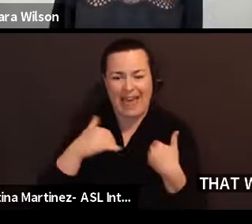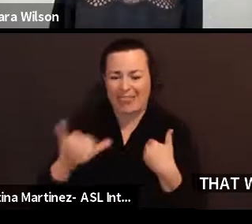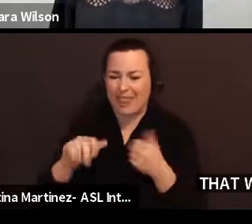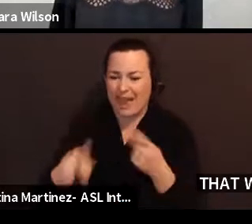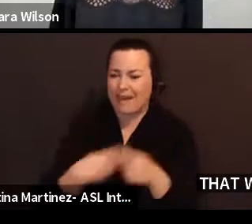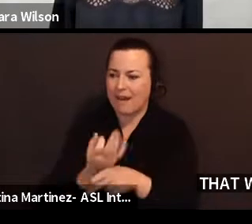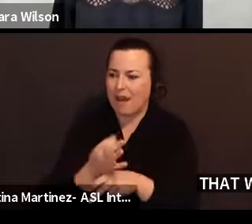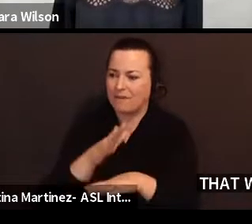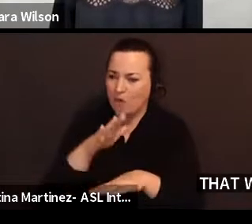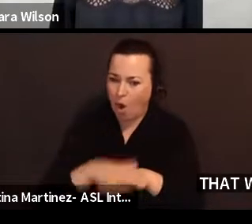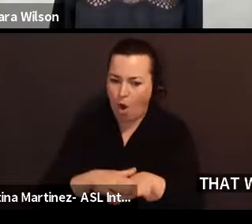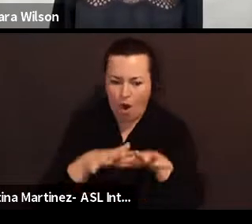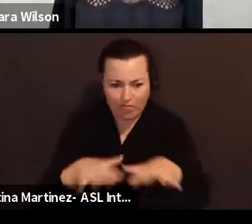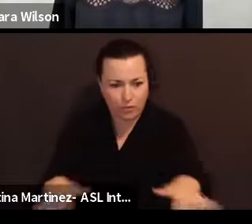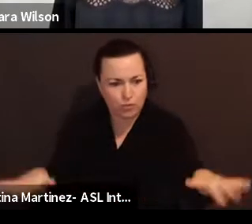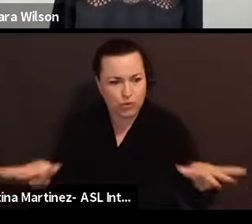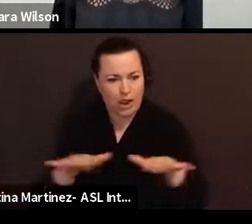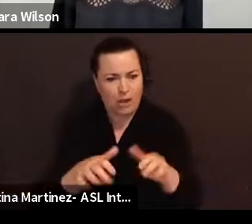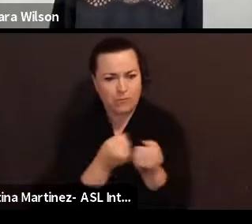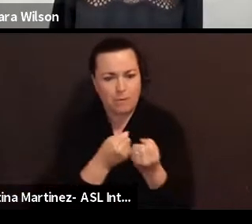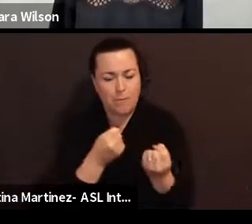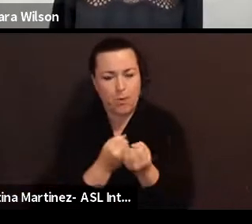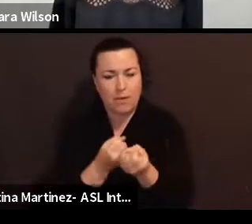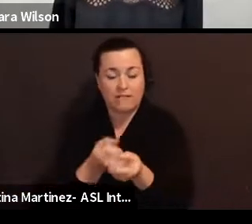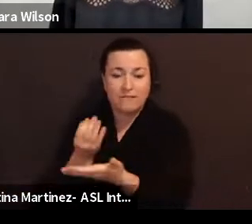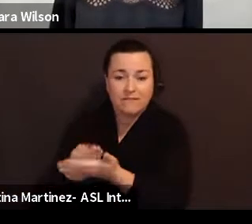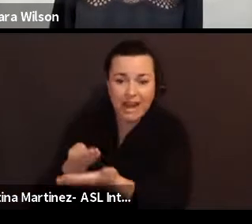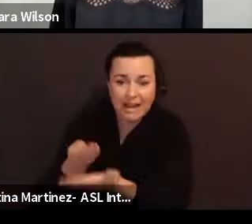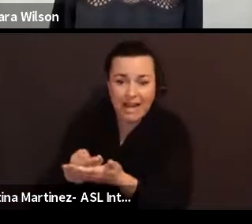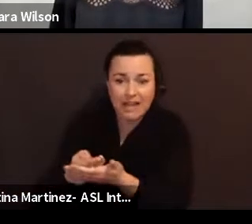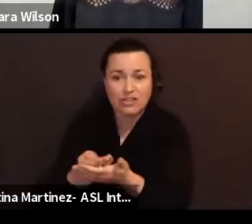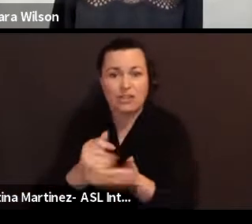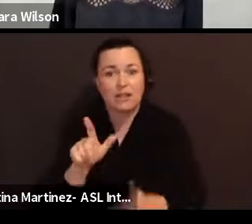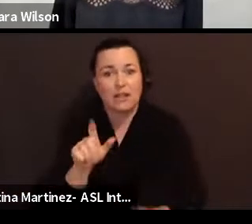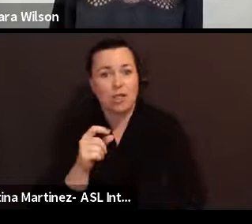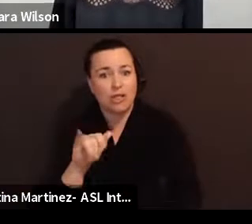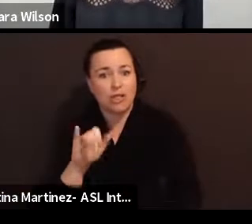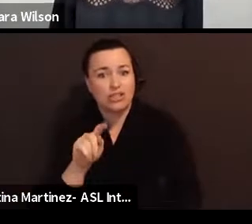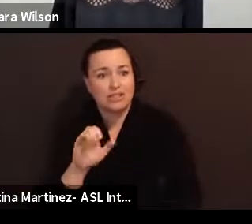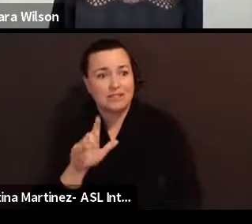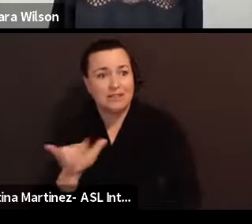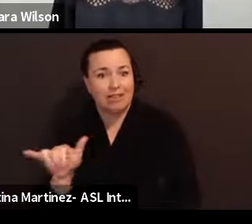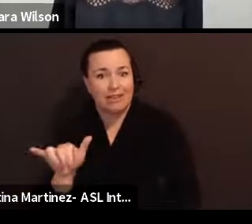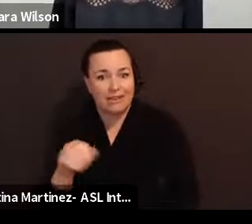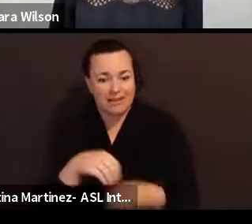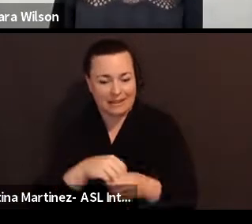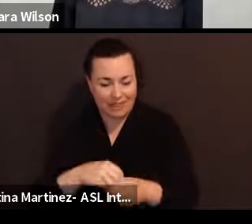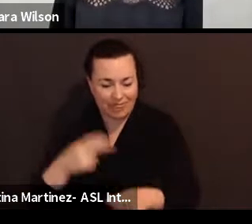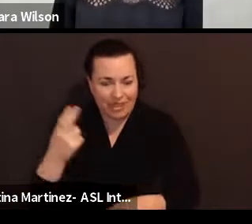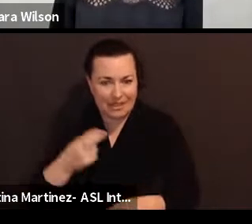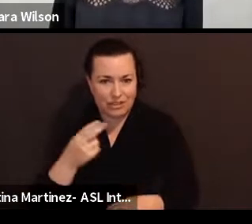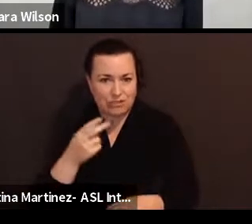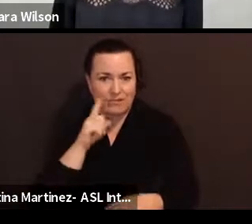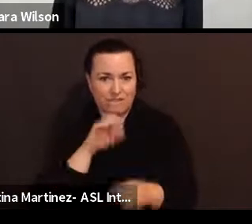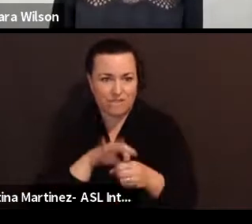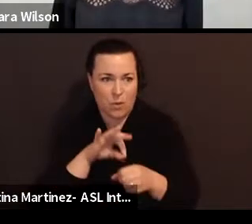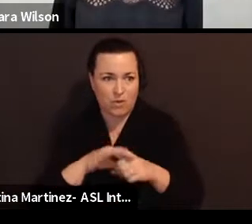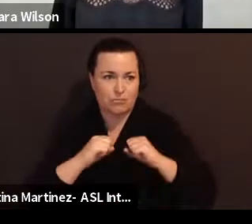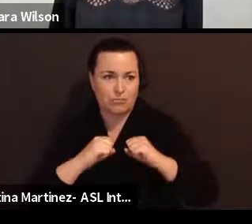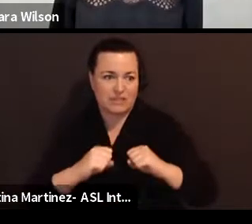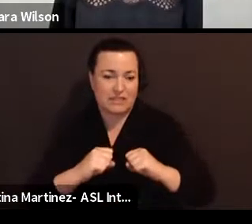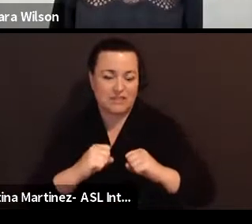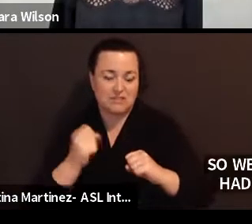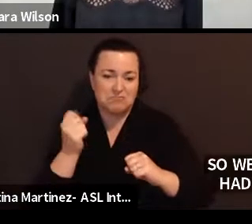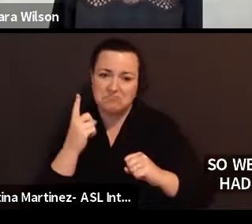support financially and logistically in the history of presidential elections in the voter protection department. It